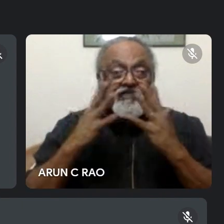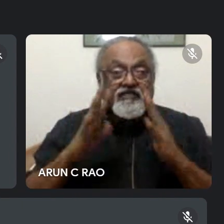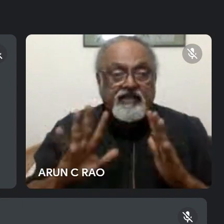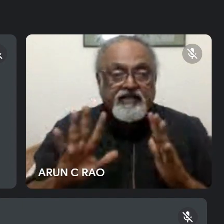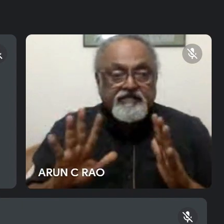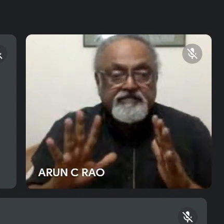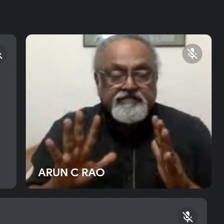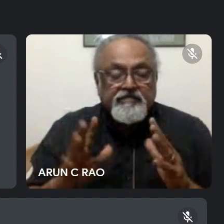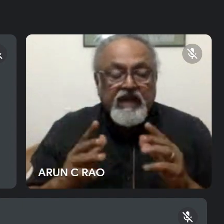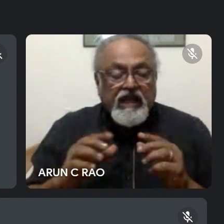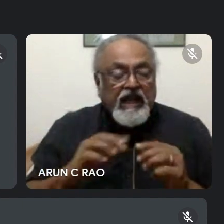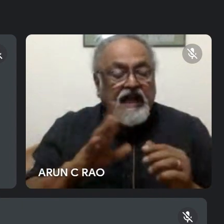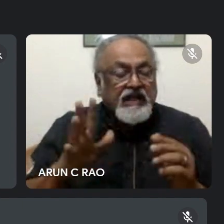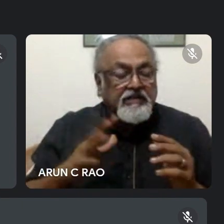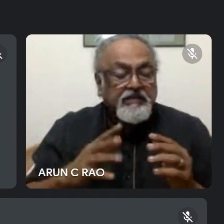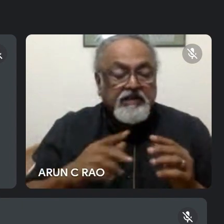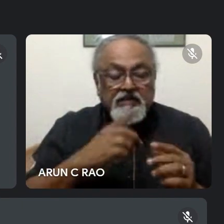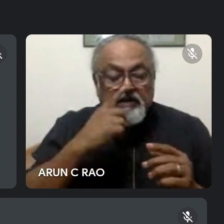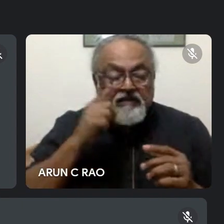Sorry. So